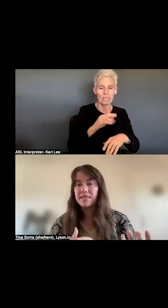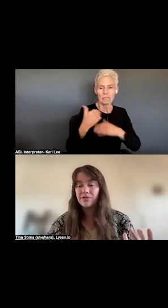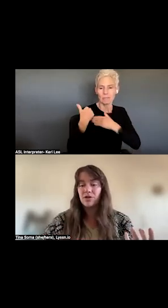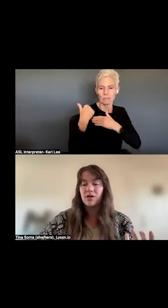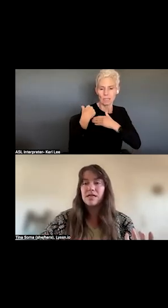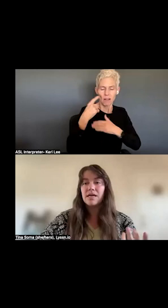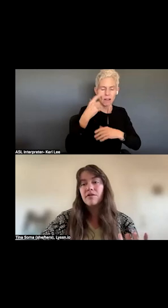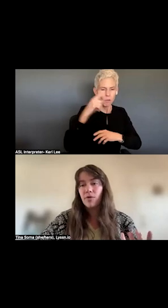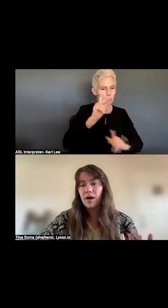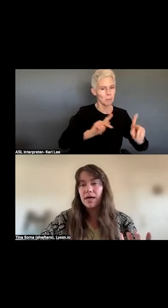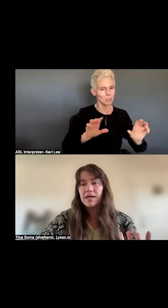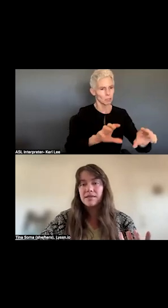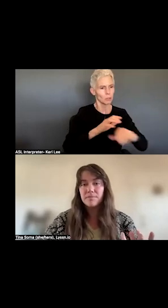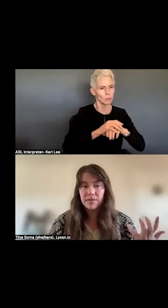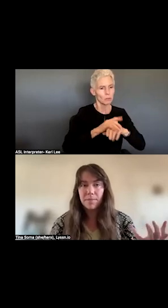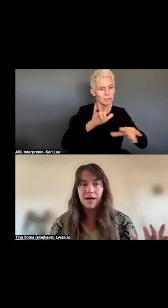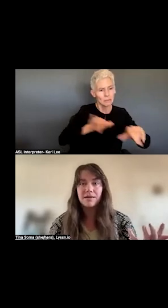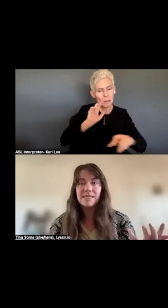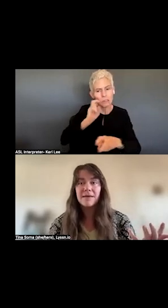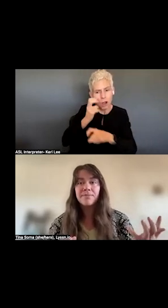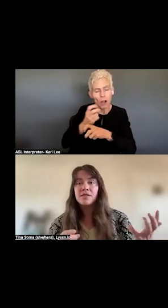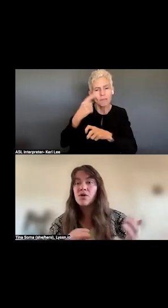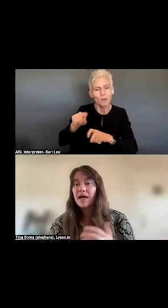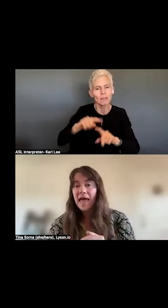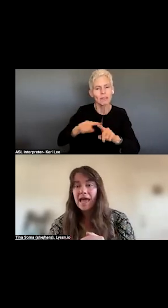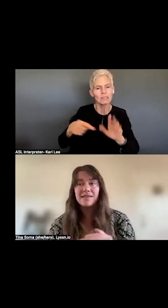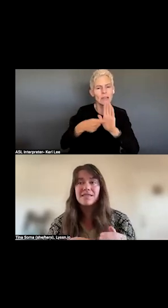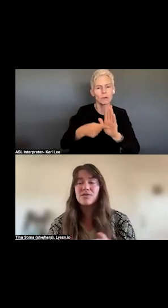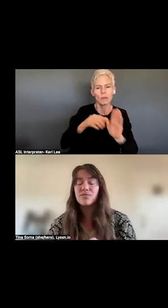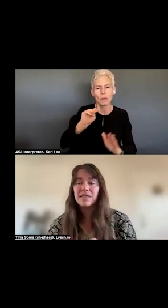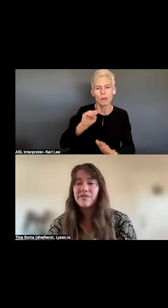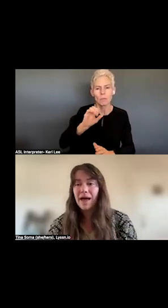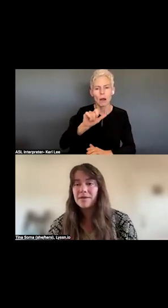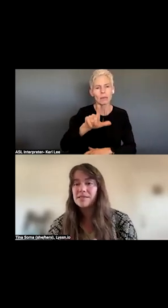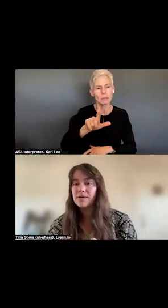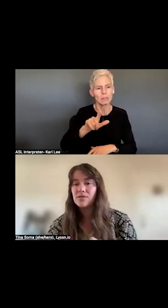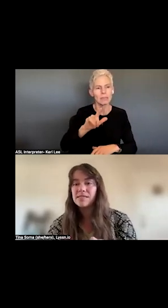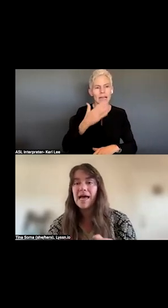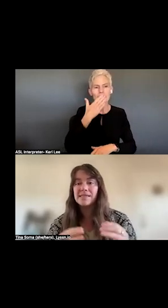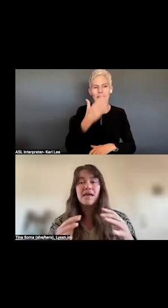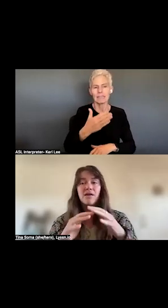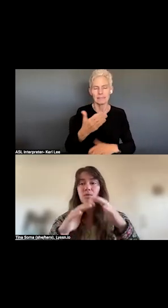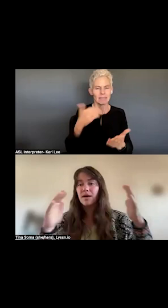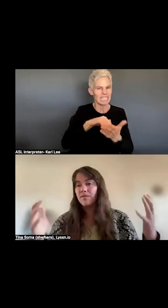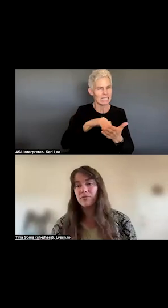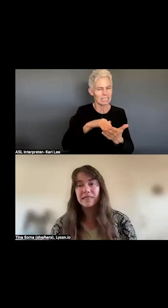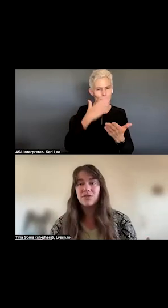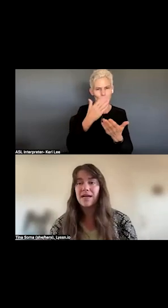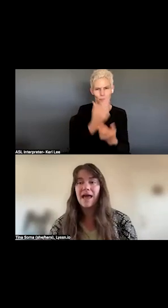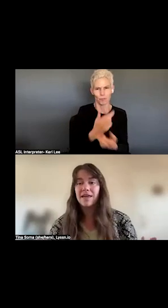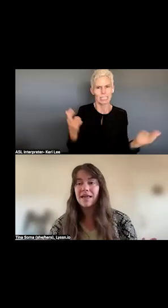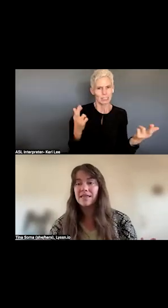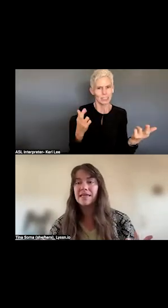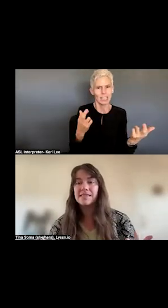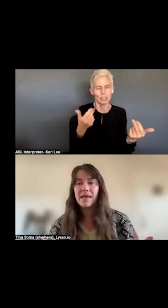also going to be difficult for the models. So again, this is a really fabulous resource as we're really trying